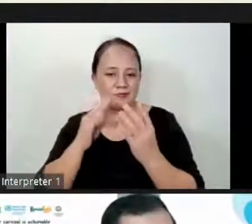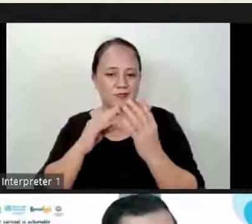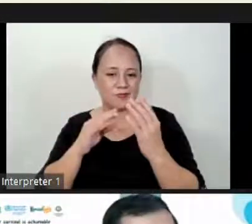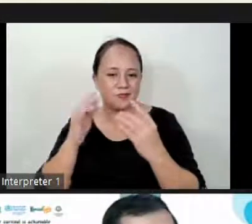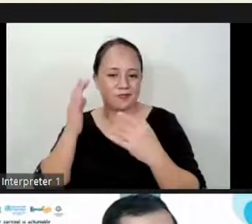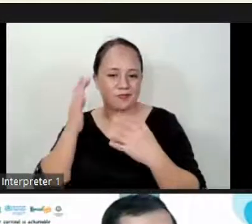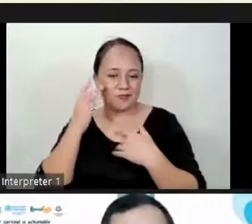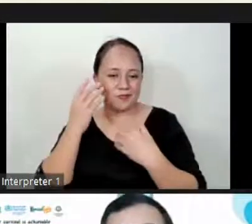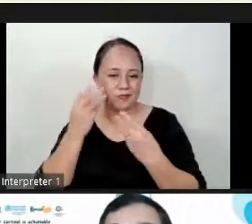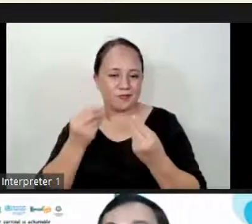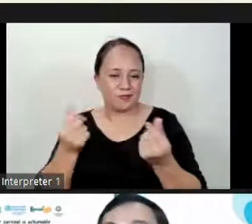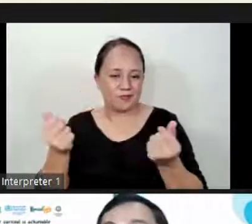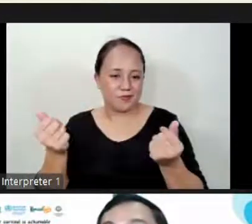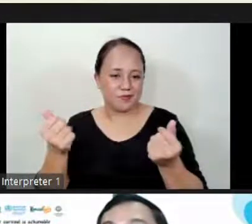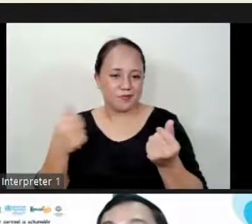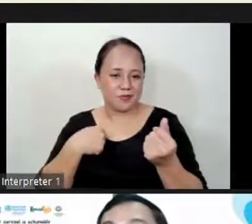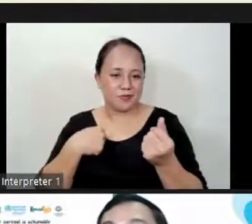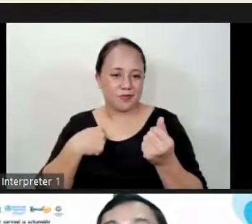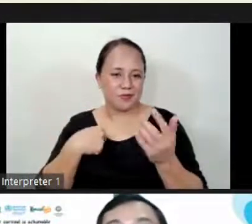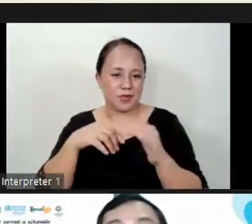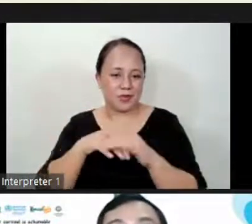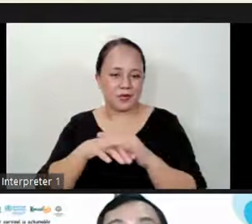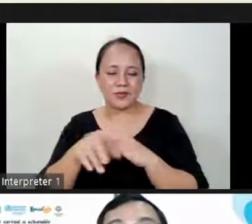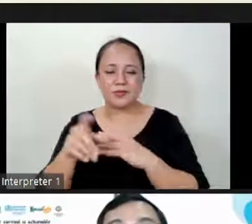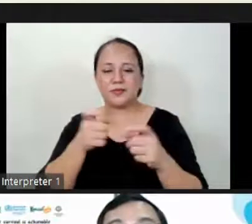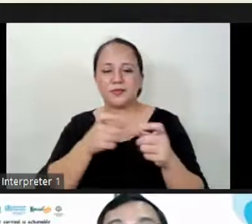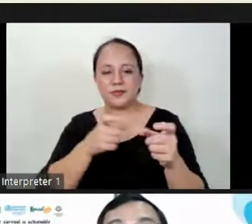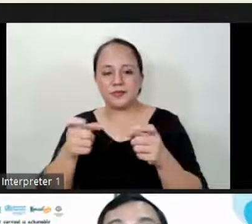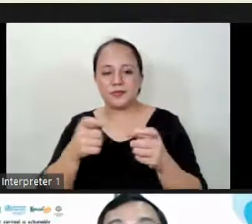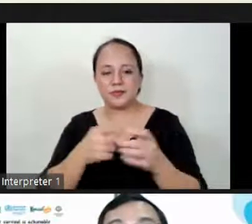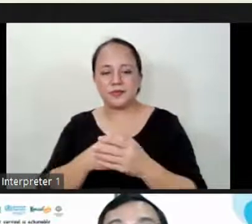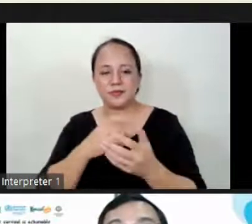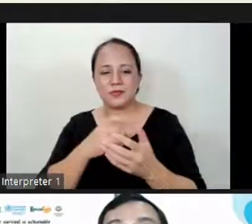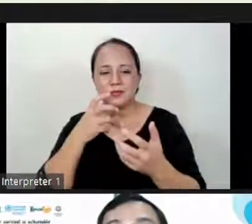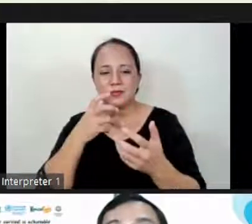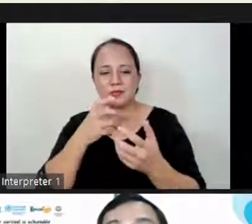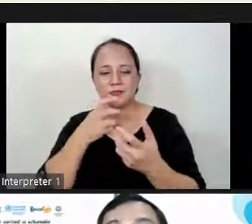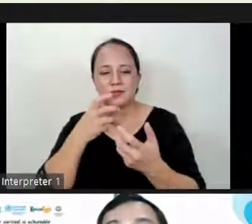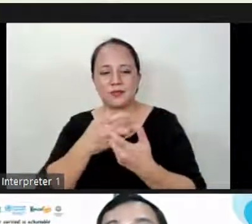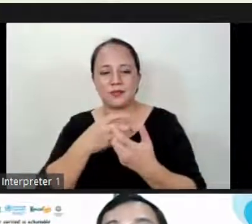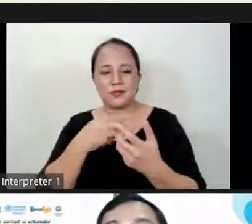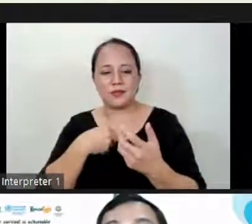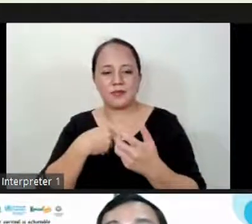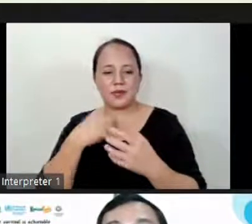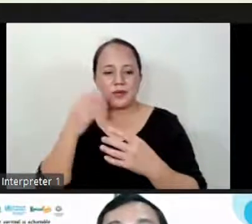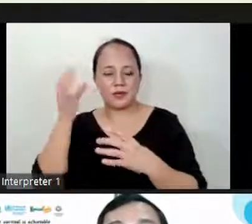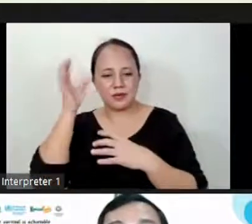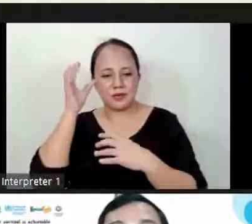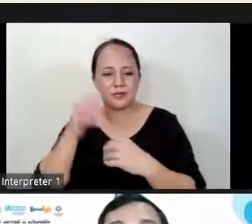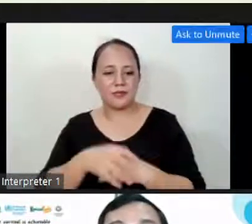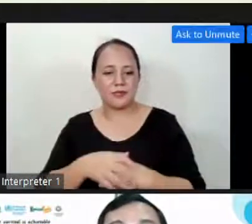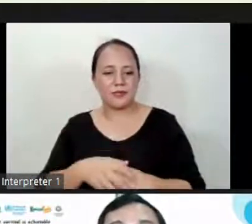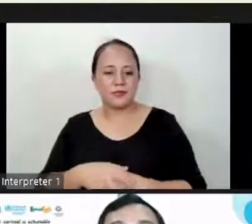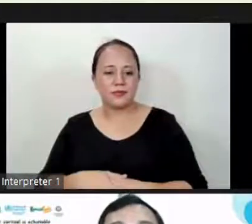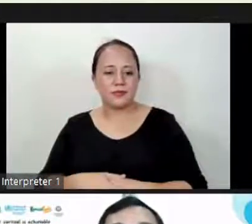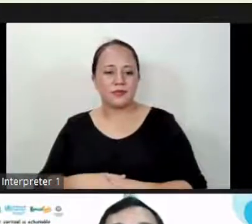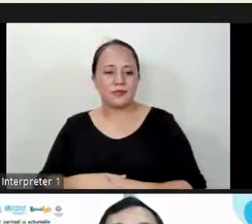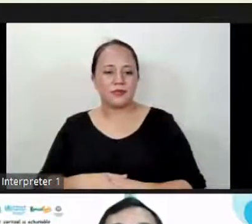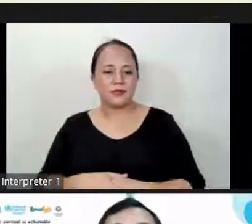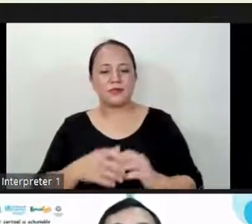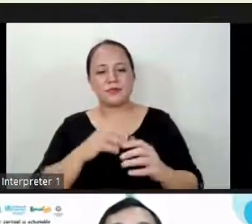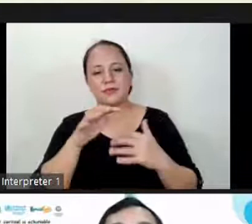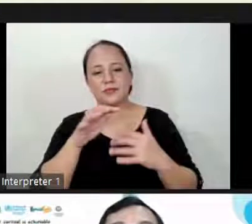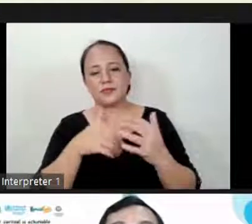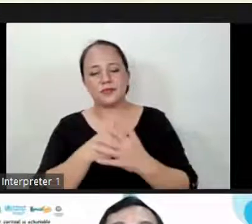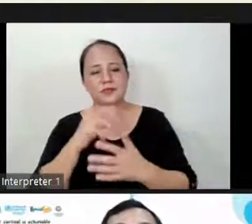appropriate management and access to management, appropriate management for adult cancers. In collaboration with